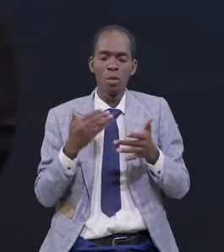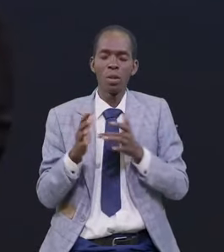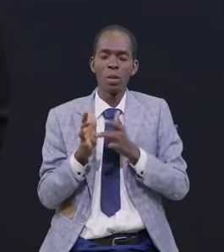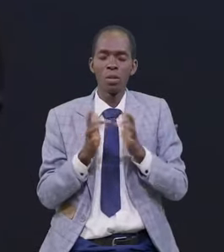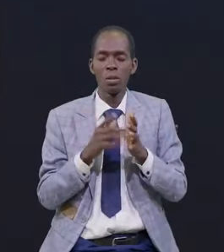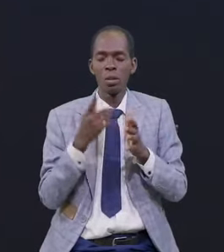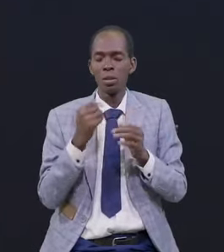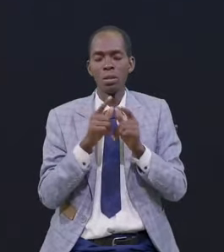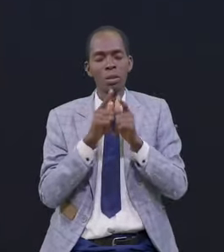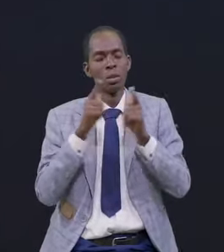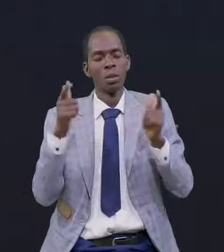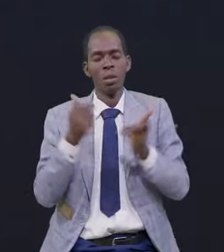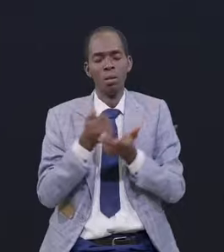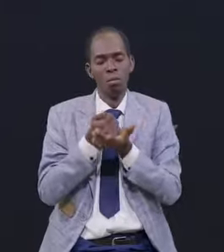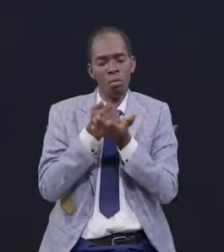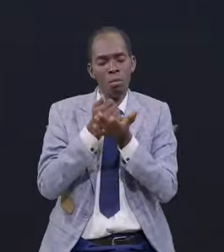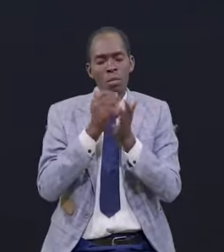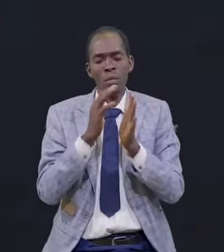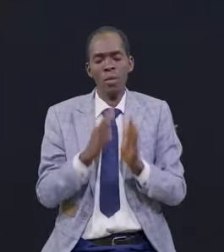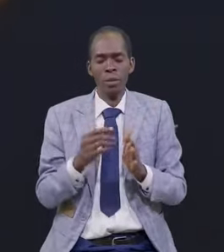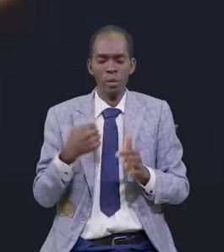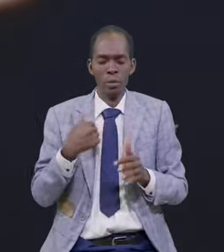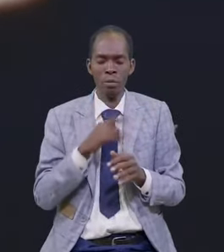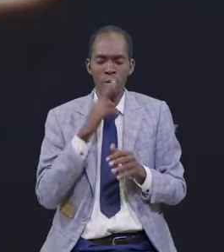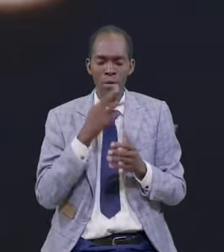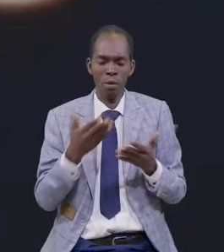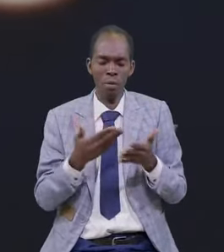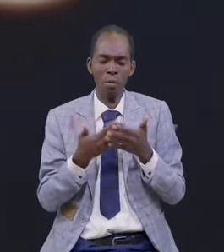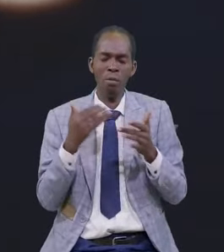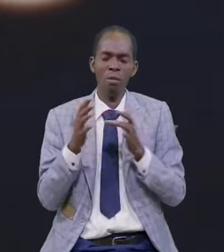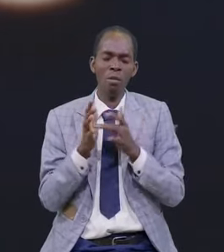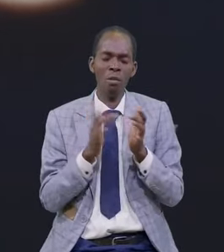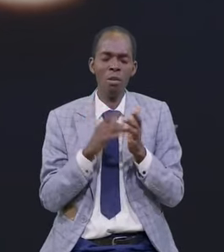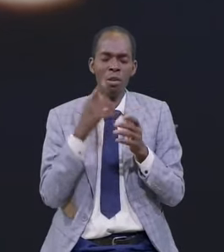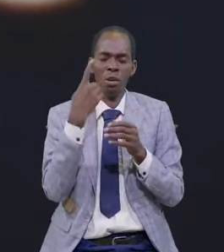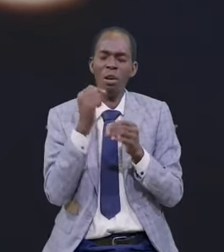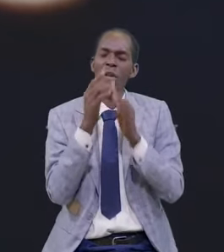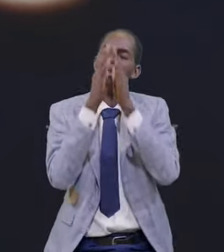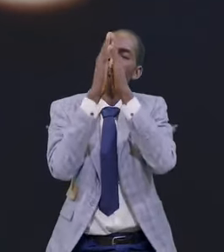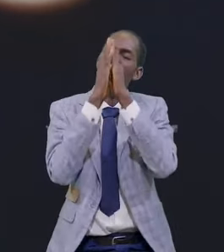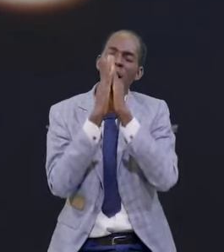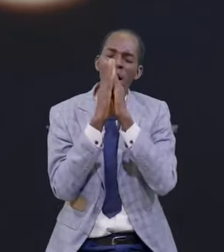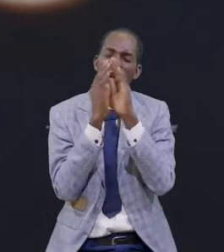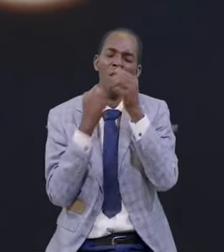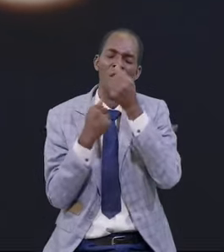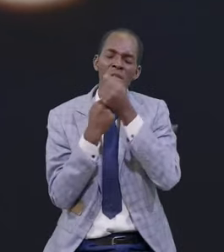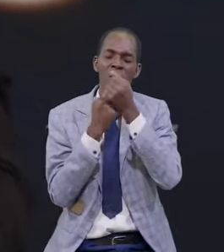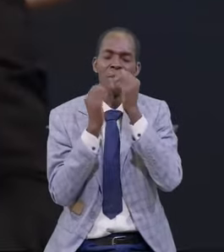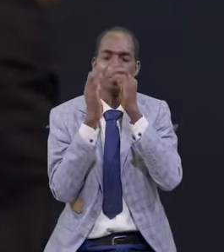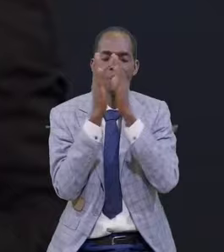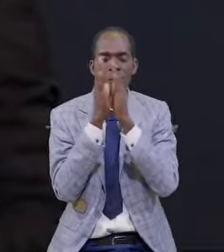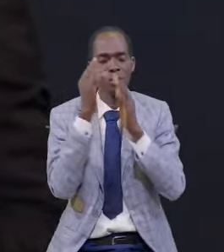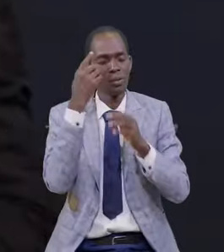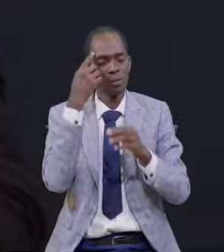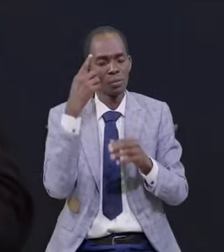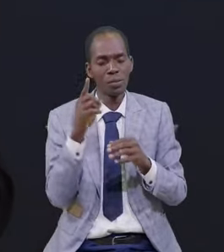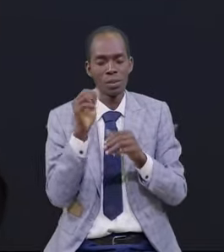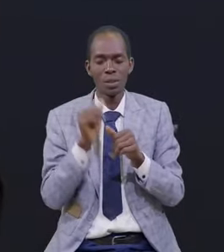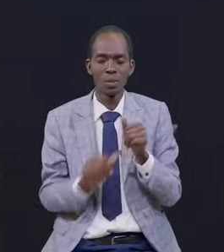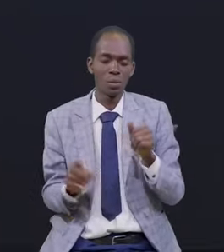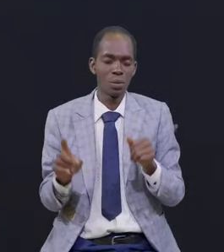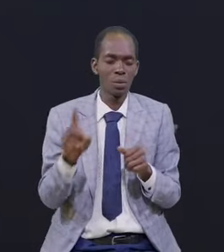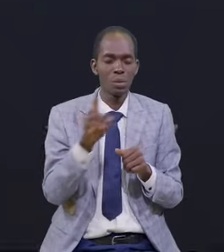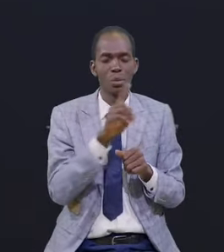before Jesus the interceding Savior for every individual Lord this